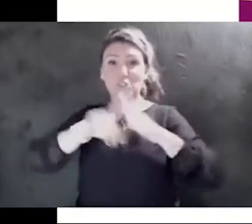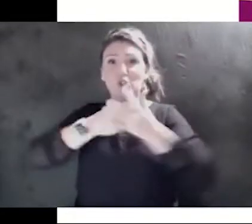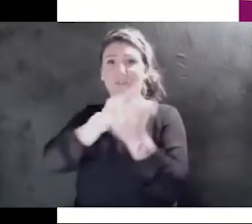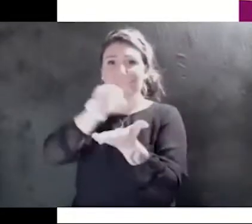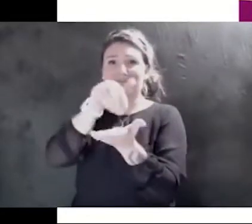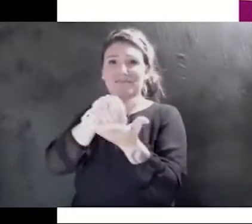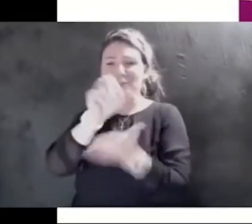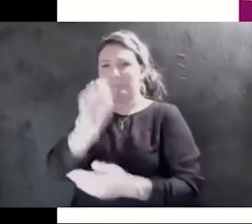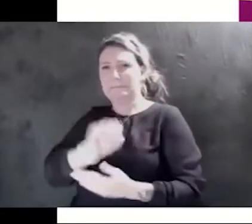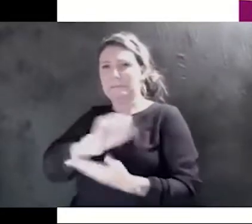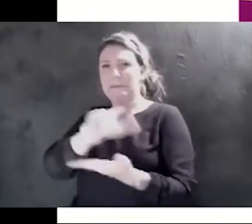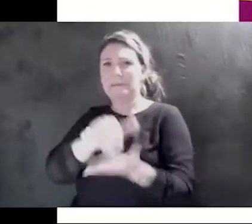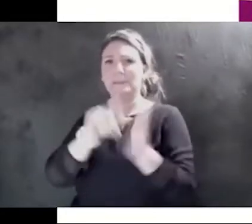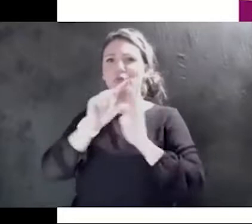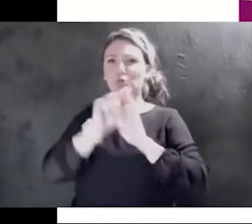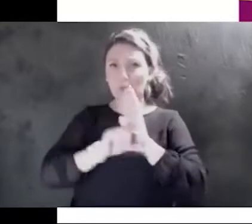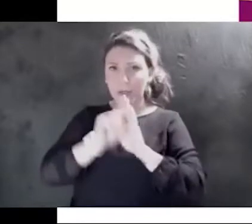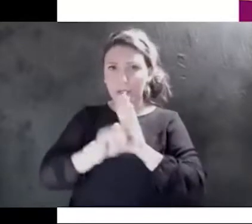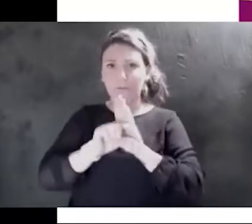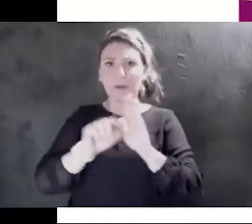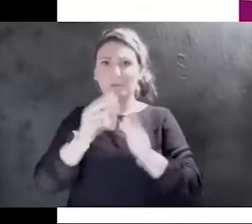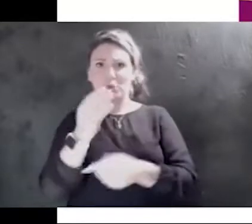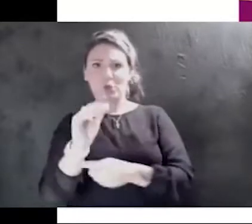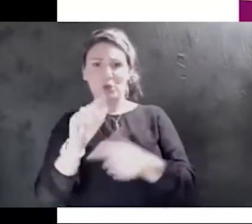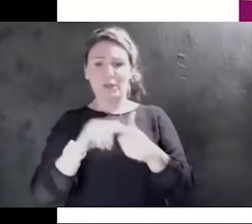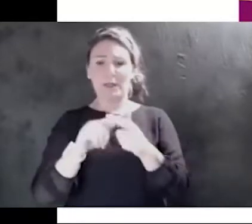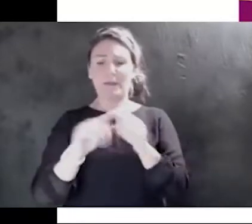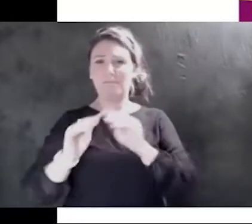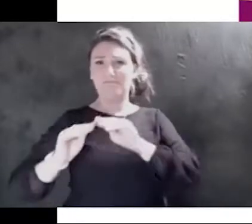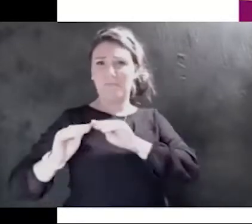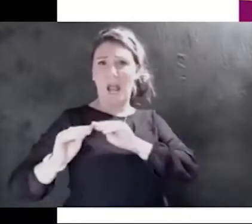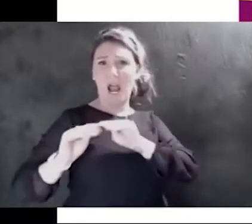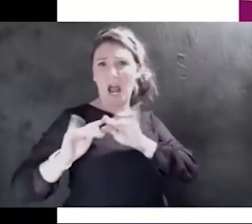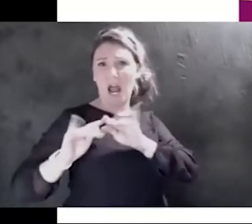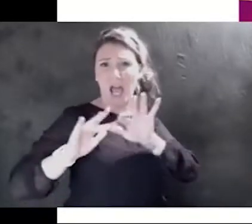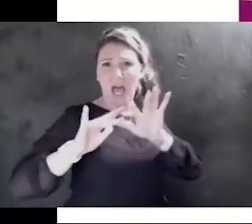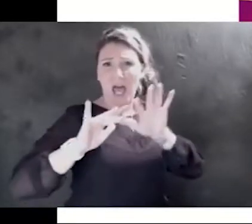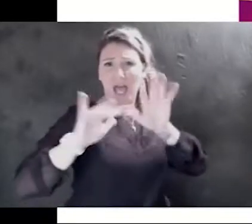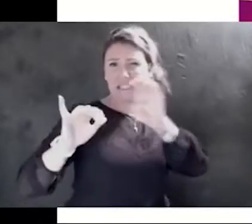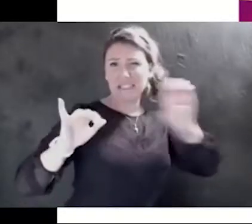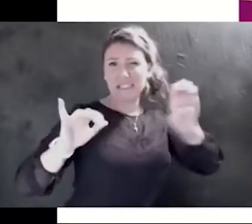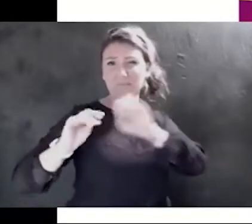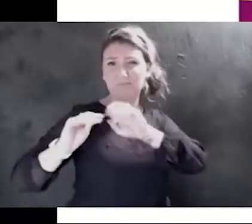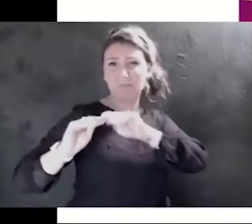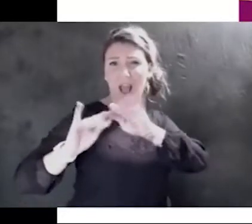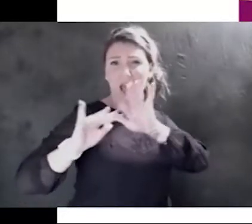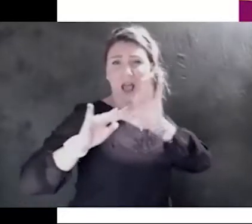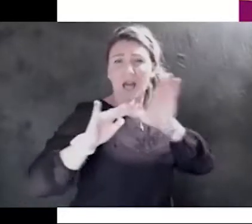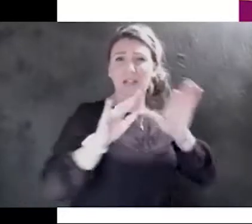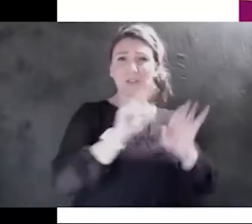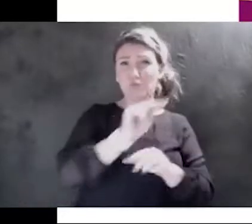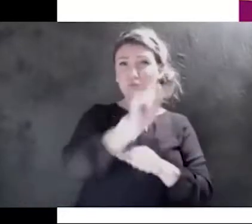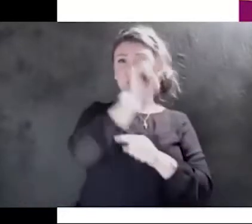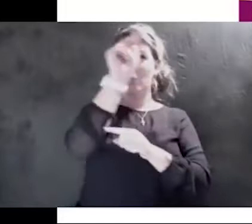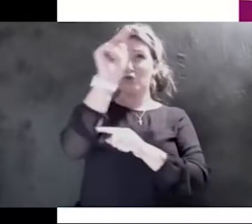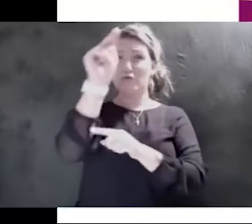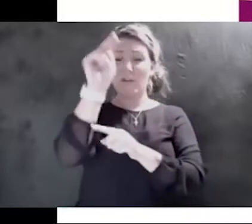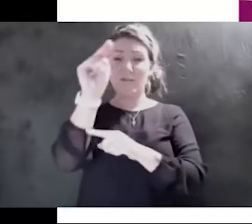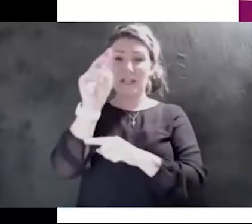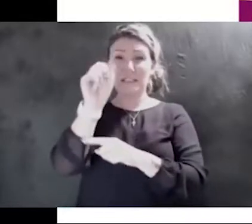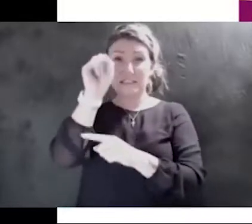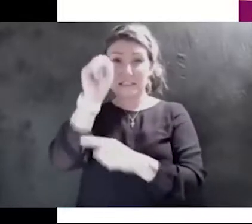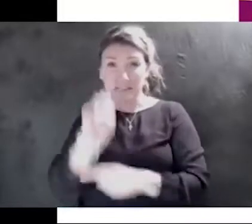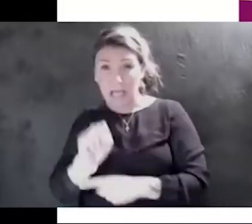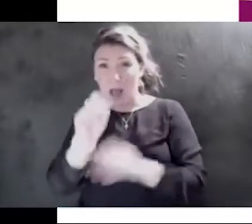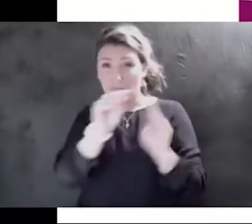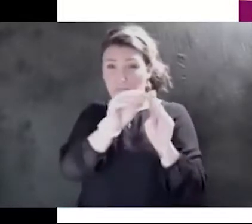Springfield, and it's continued to spread. And now it's moving east. It's clearly moved north. It's moved south down into Arkansas. It's gone west into Tulsa